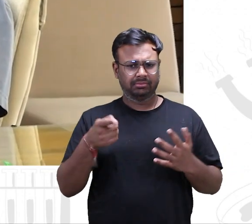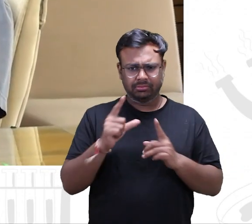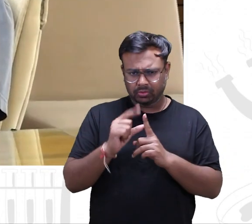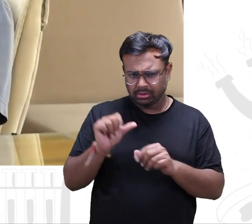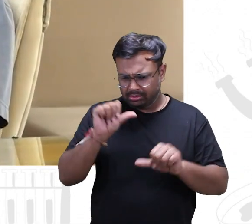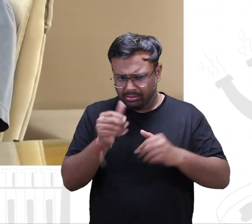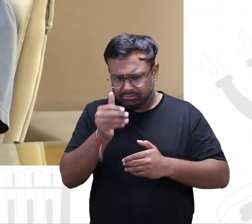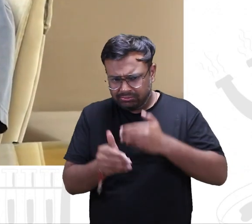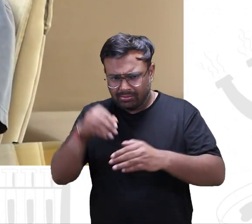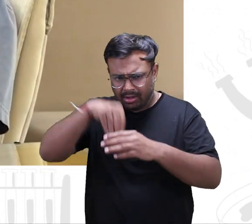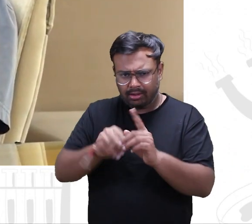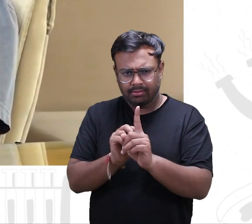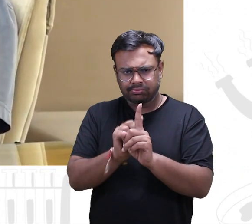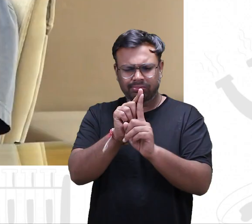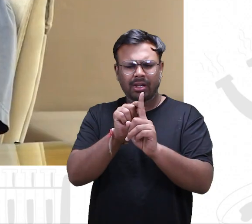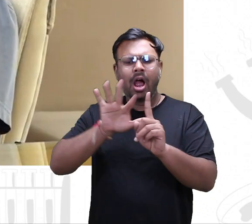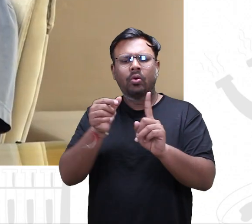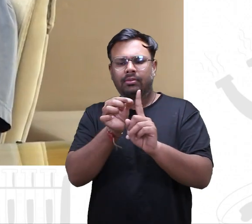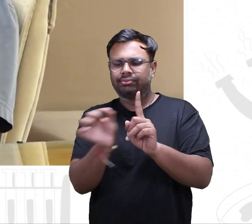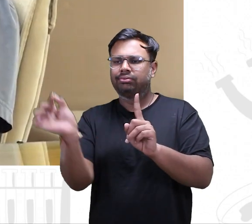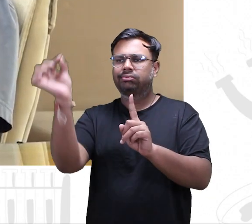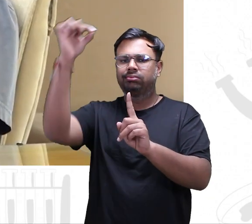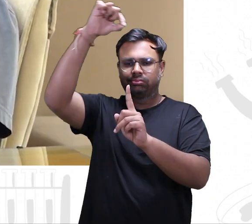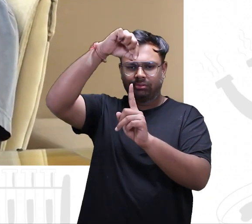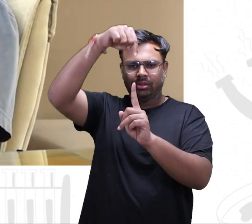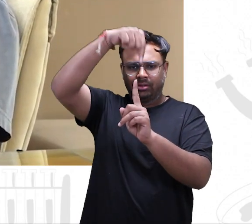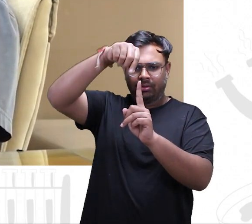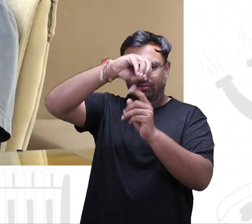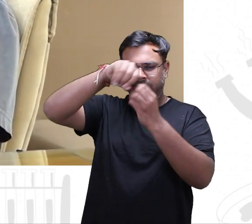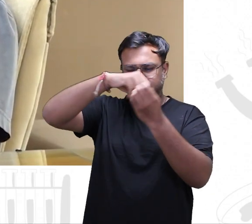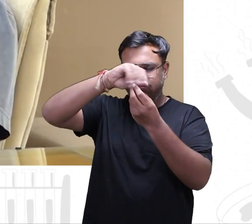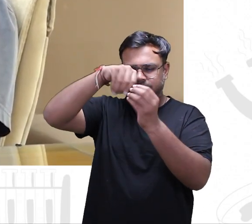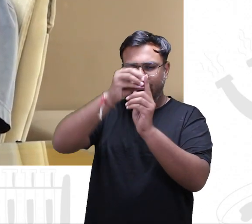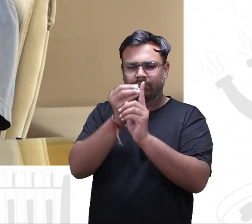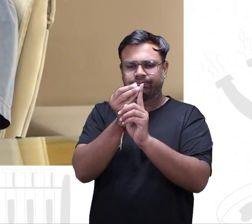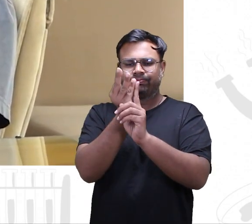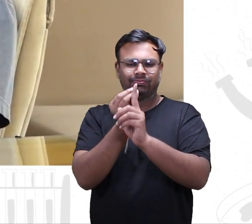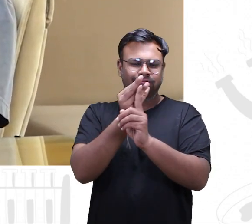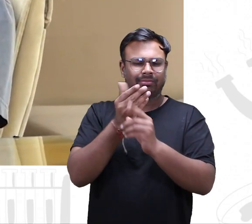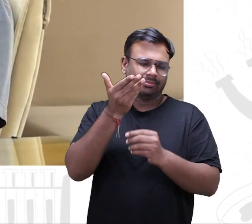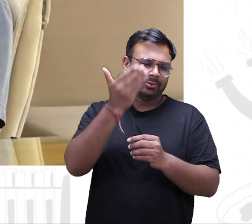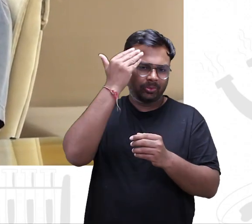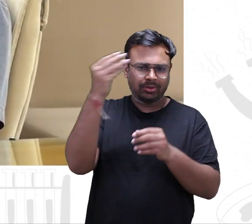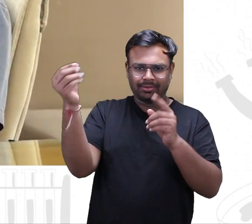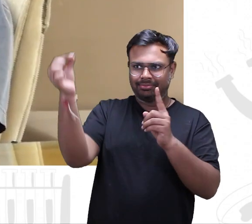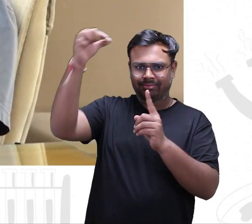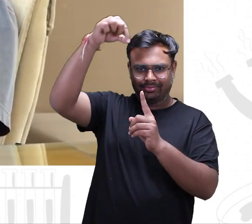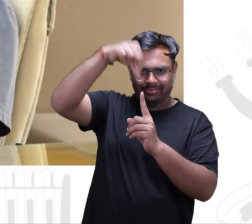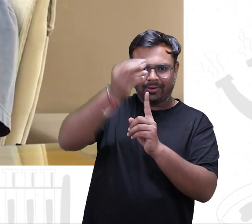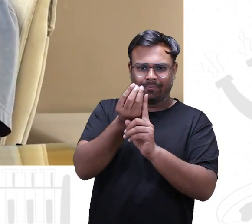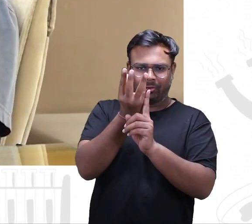undergo, that is in terms of reproduction. So normally a plant will reproduce by making pollen that then